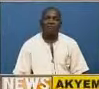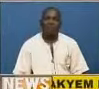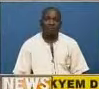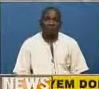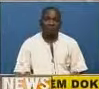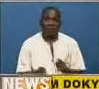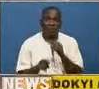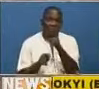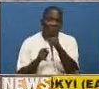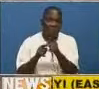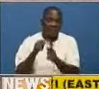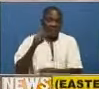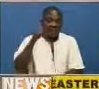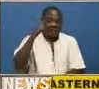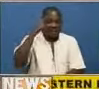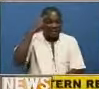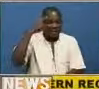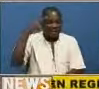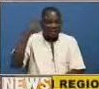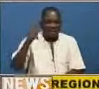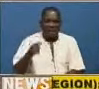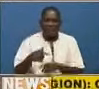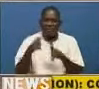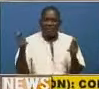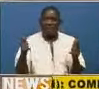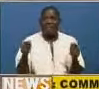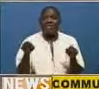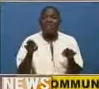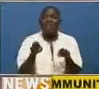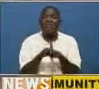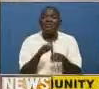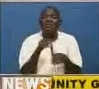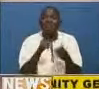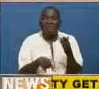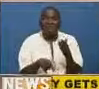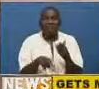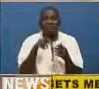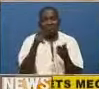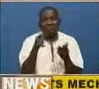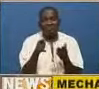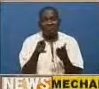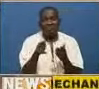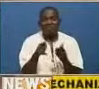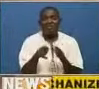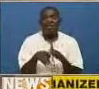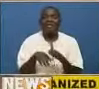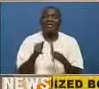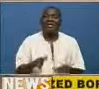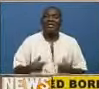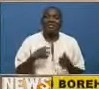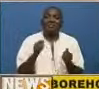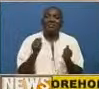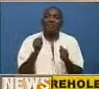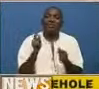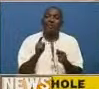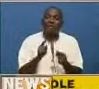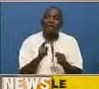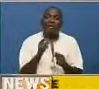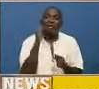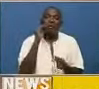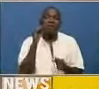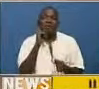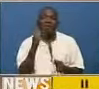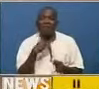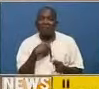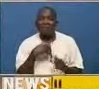But that dream seems vague under the present circumstances of living on the streets with her son. As fate will have